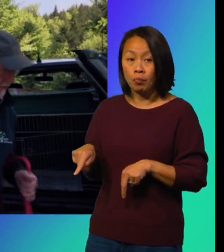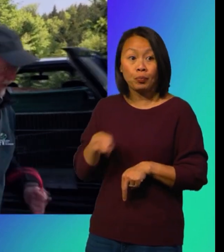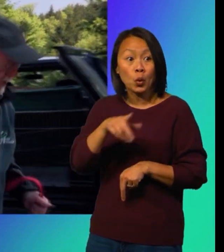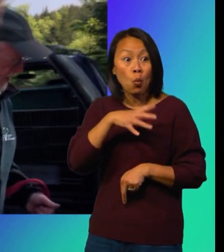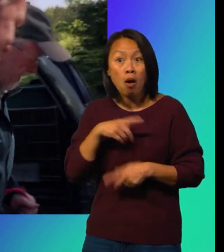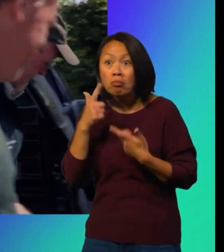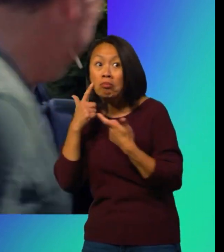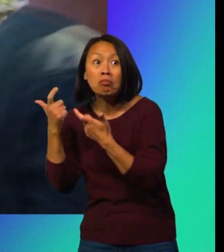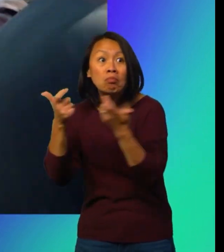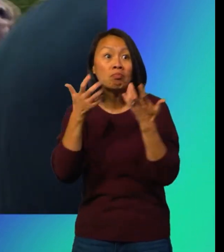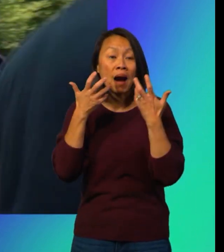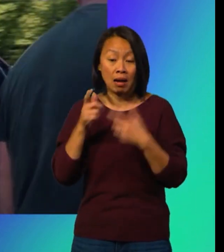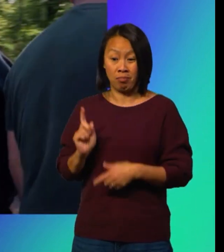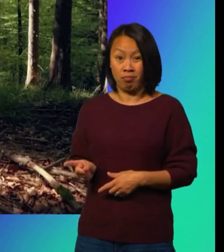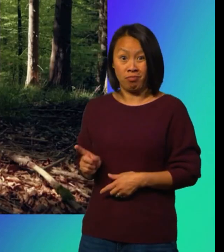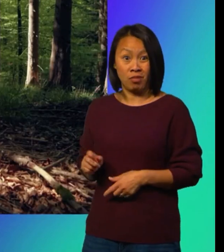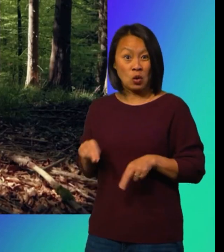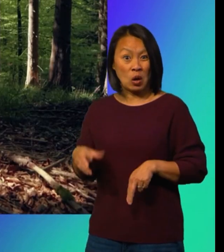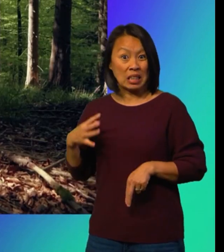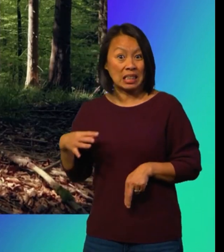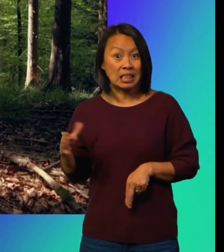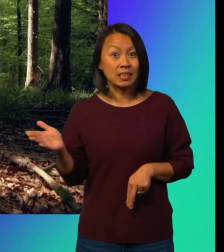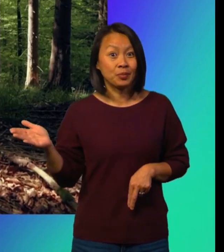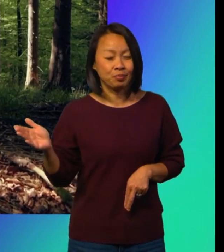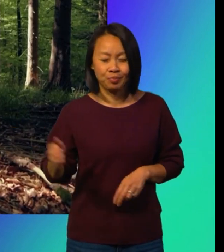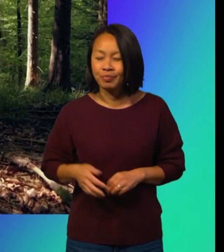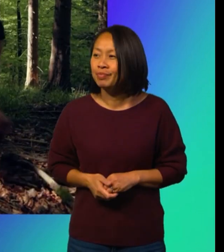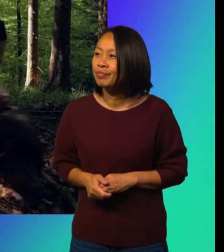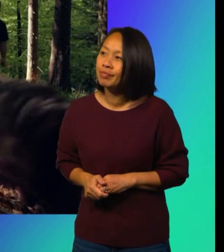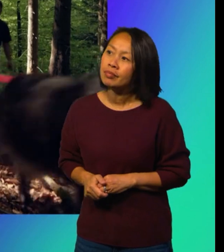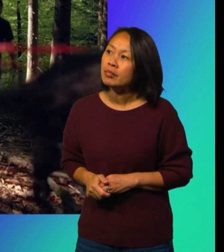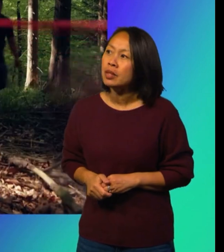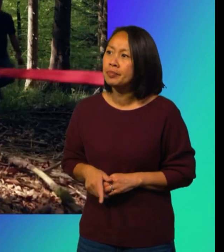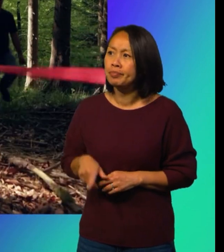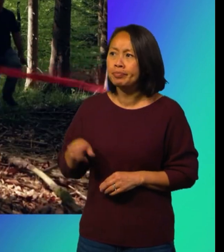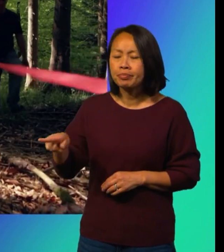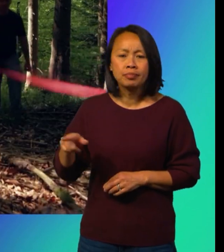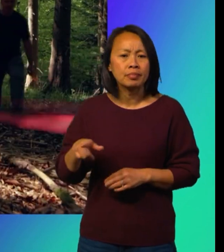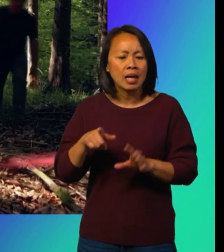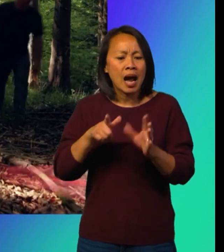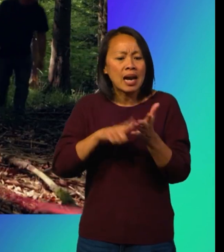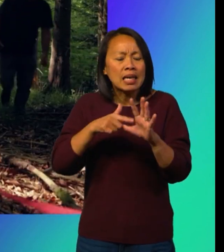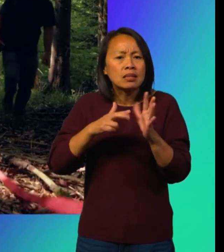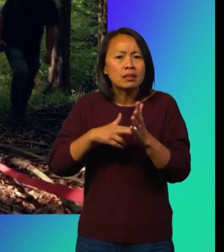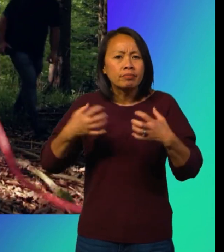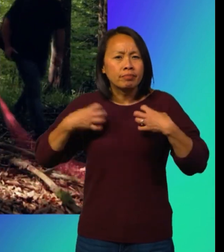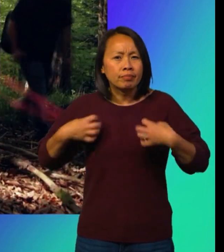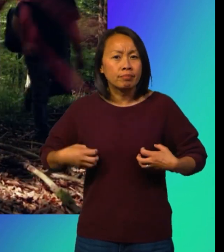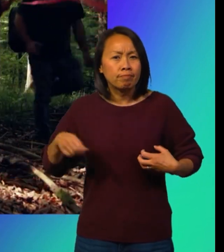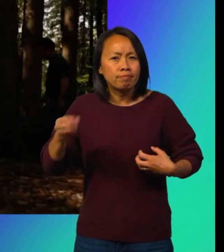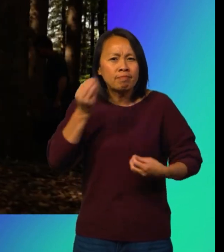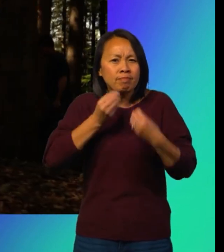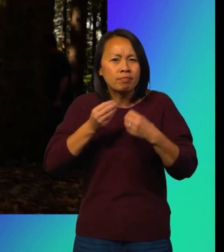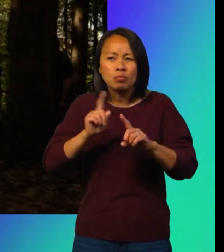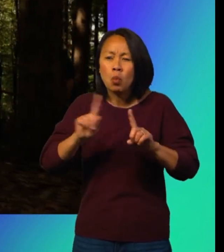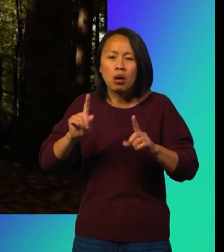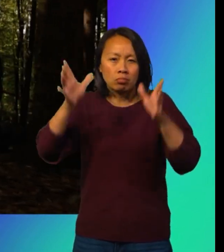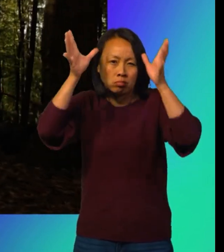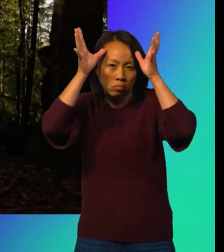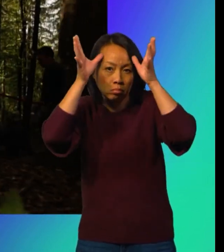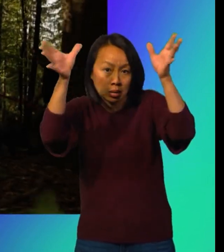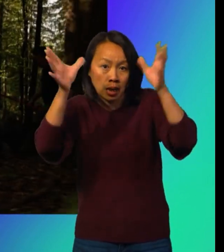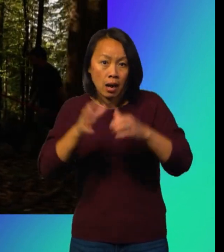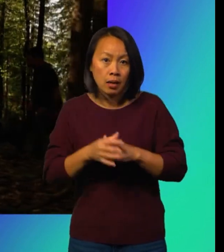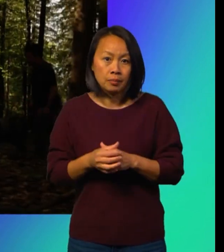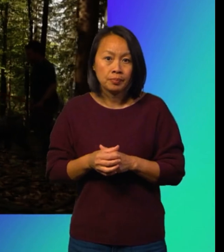go. Wild lynx's main diet is deer, and Kitten must learn how to hunt for herself if she's to settle into